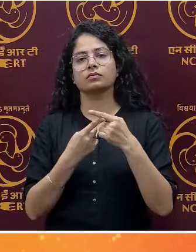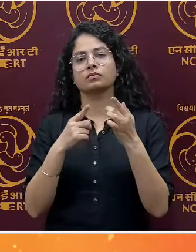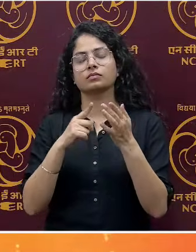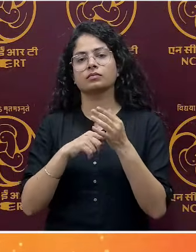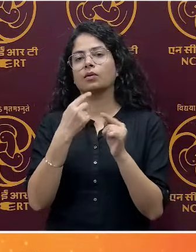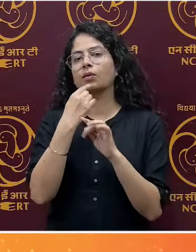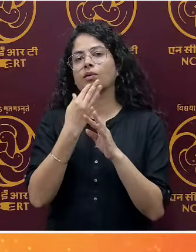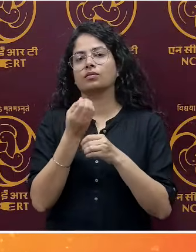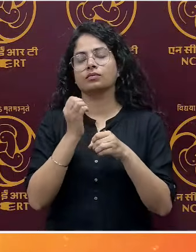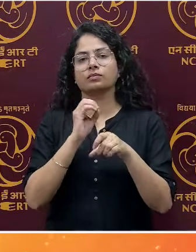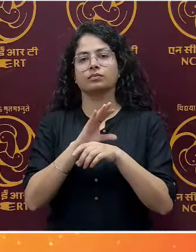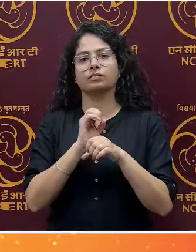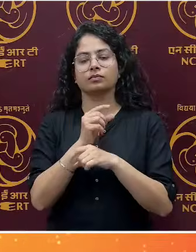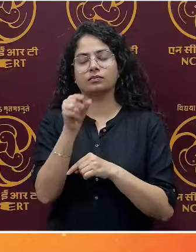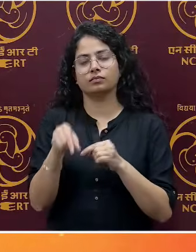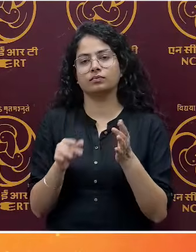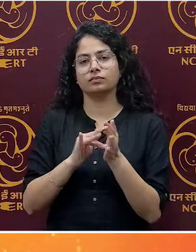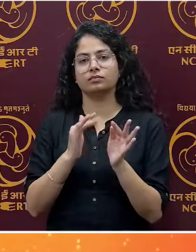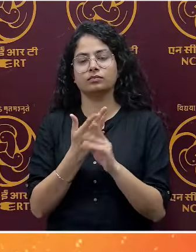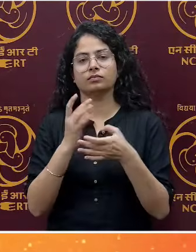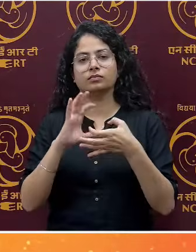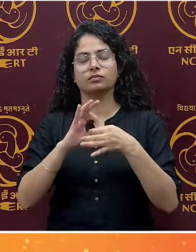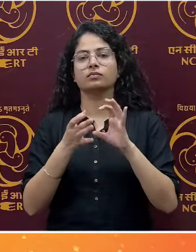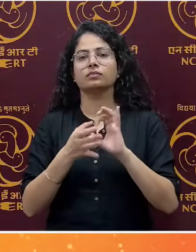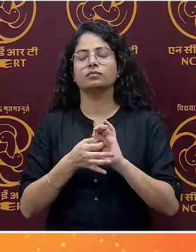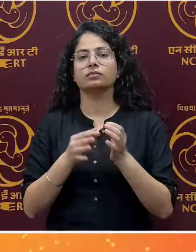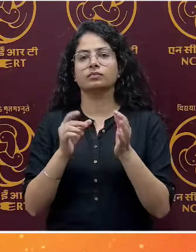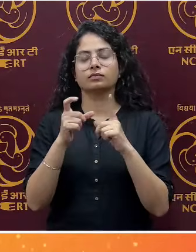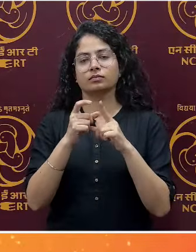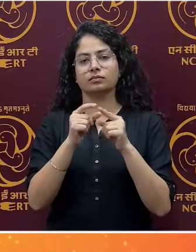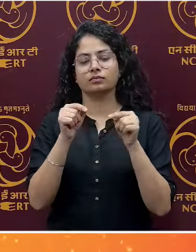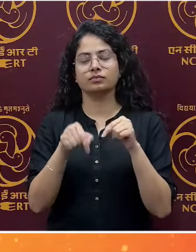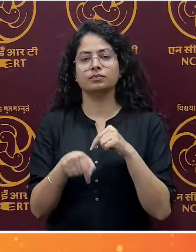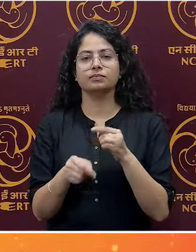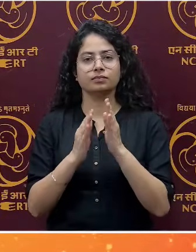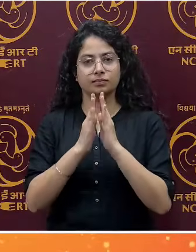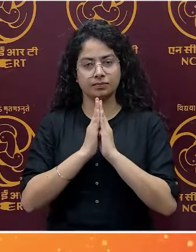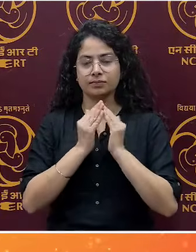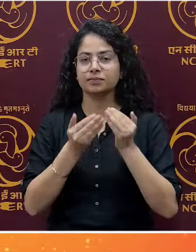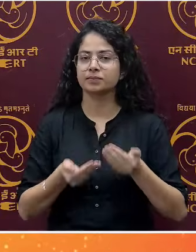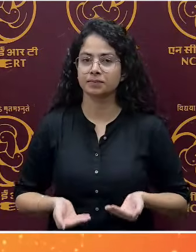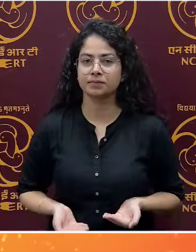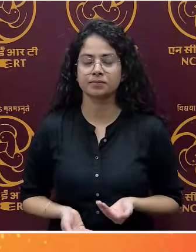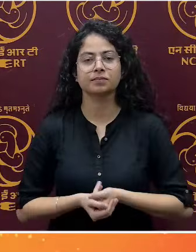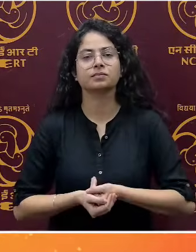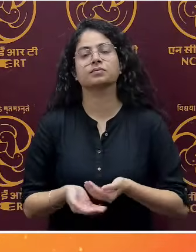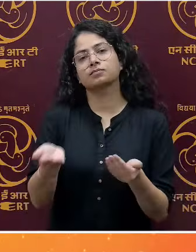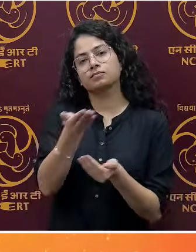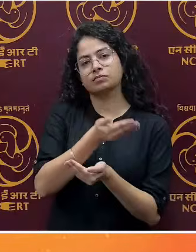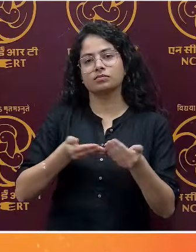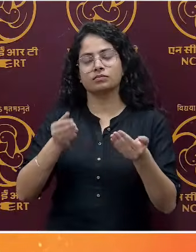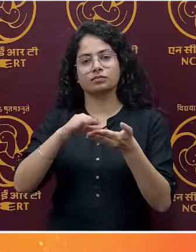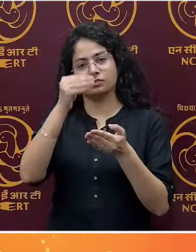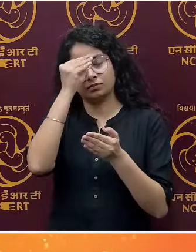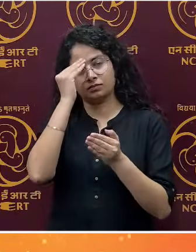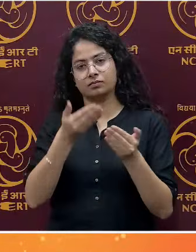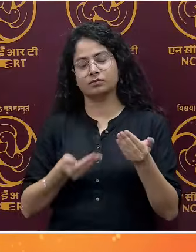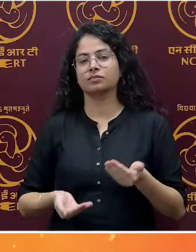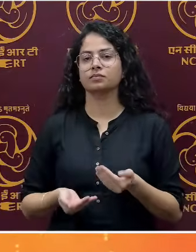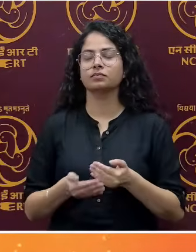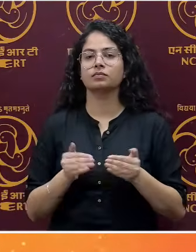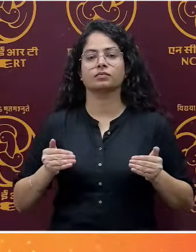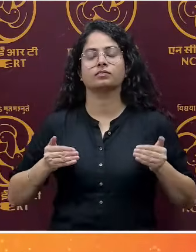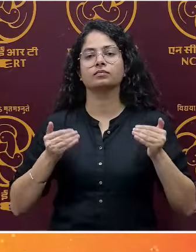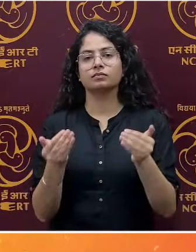technical from CIET and NCERT New Delhi. Very warm welcome, ma'am. Thank you so much, and a very warm welcome to all our learners. And before we